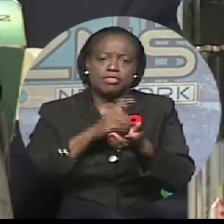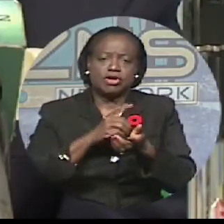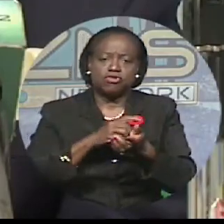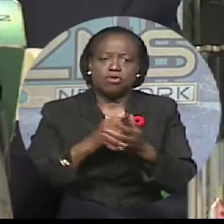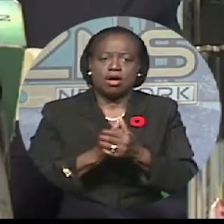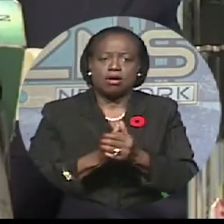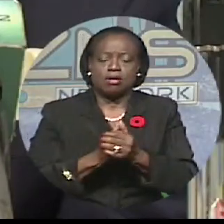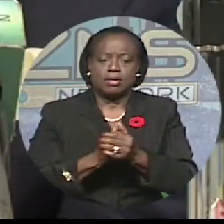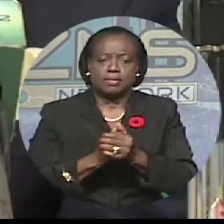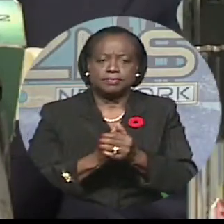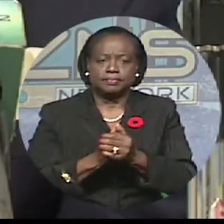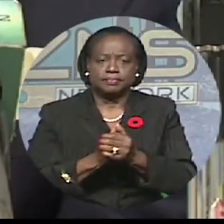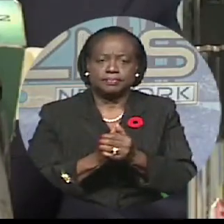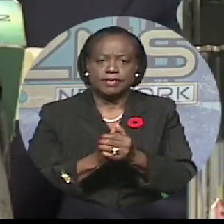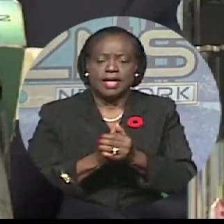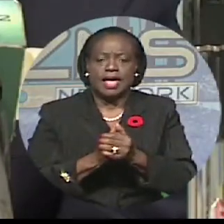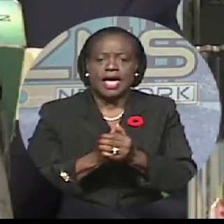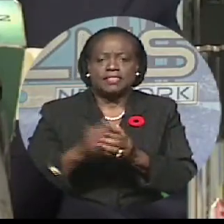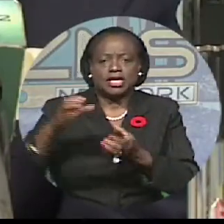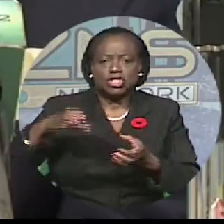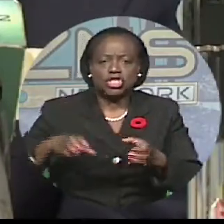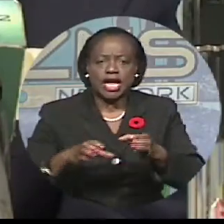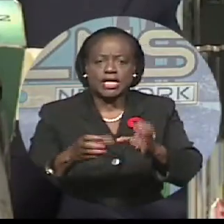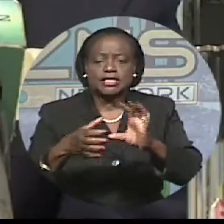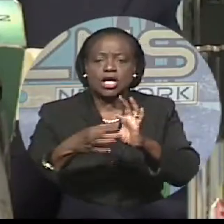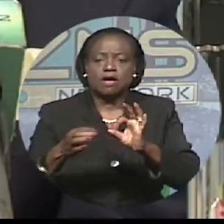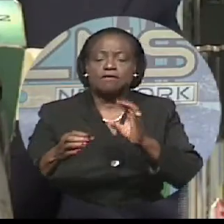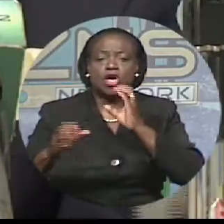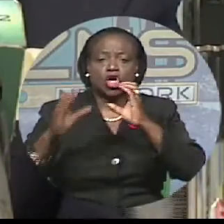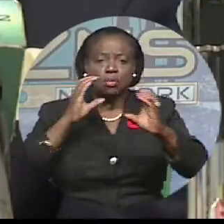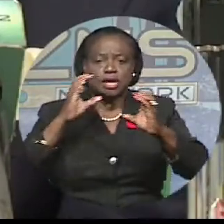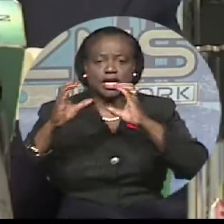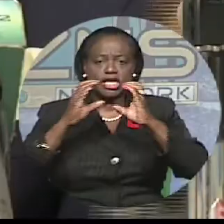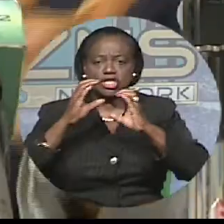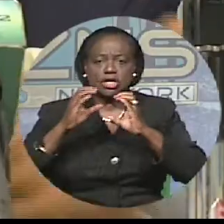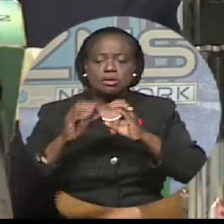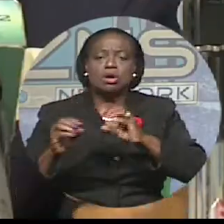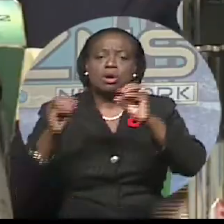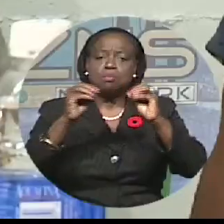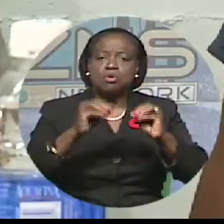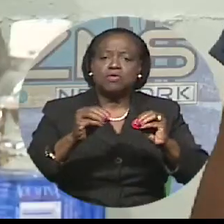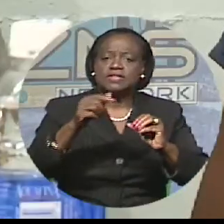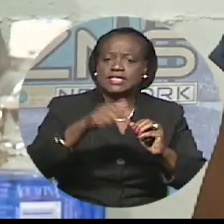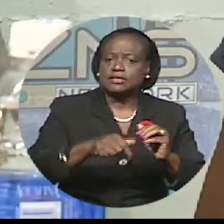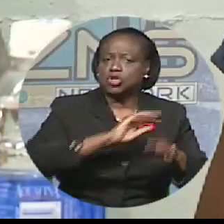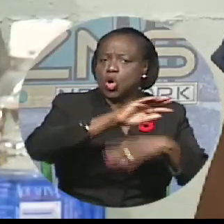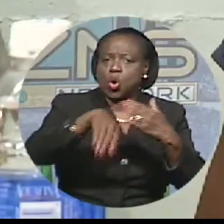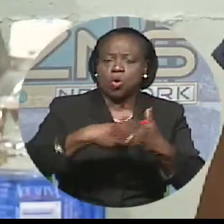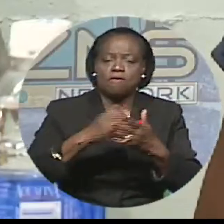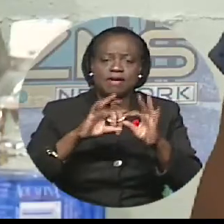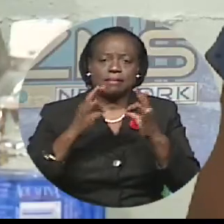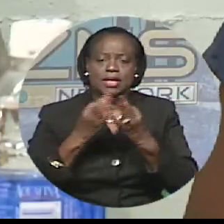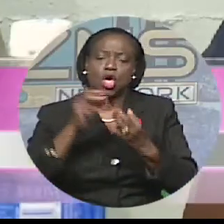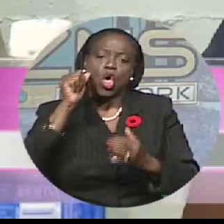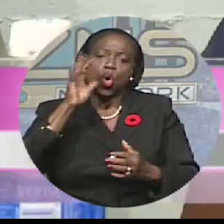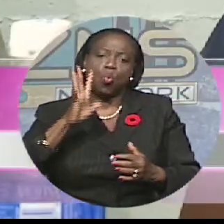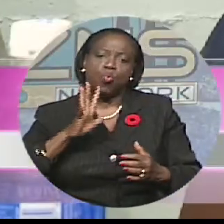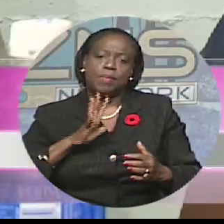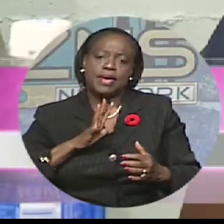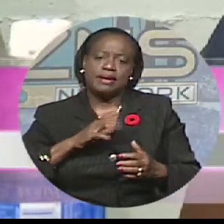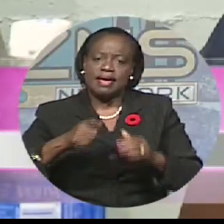those patterns of communication, they trickle down into the whole family. Female gamblers, they are closed,